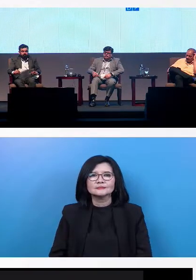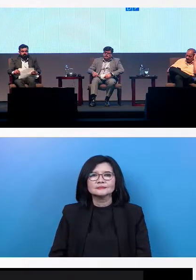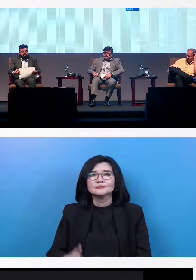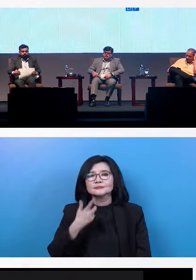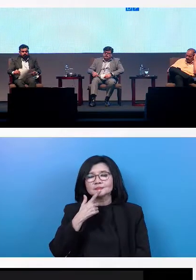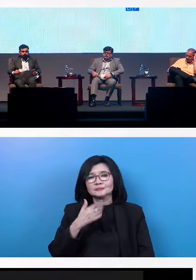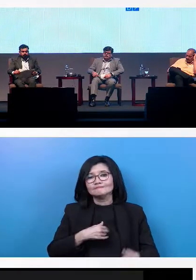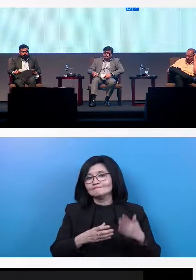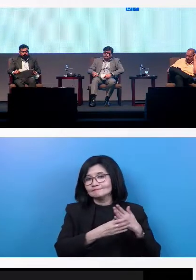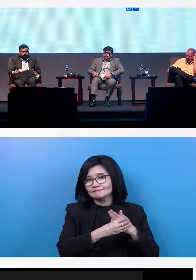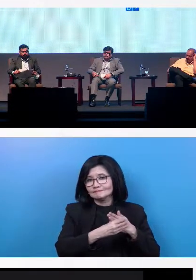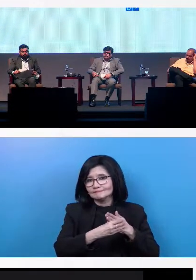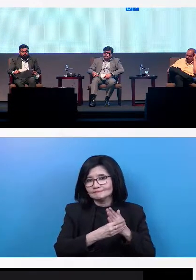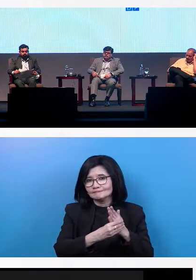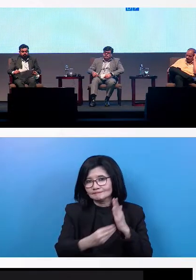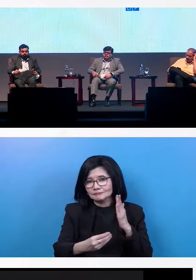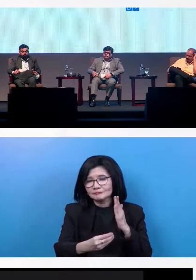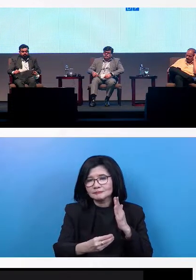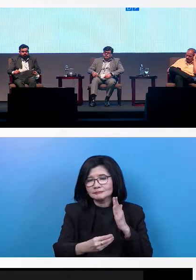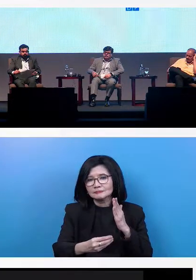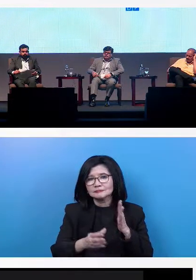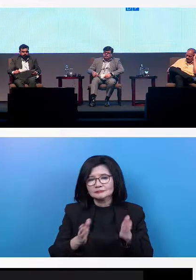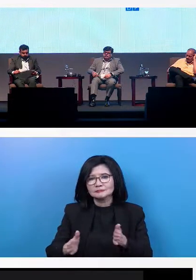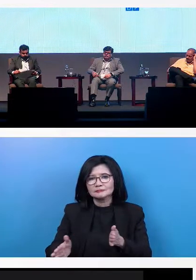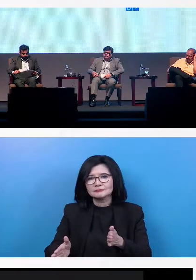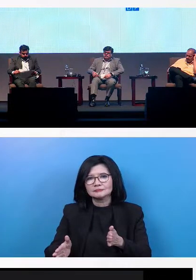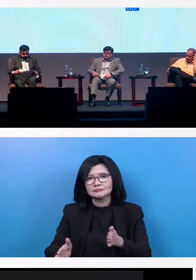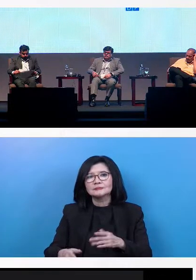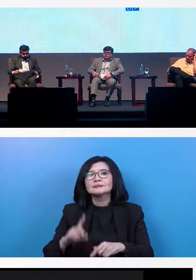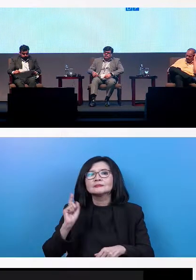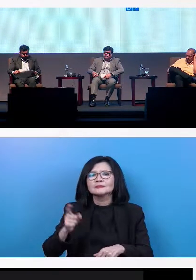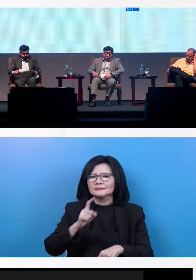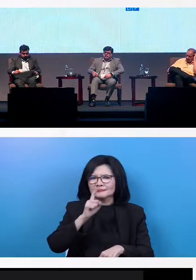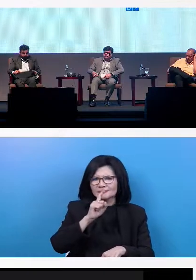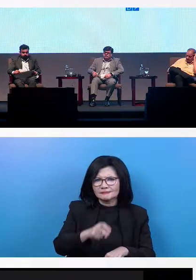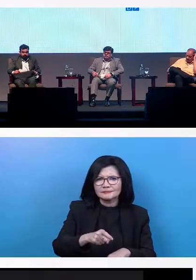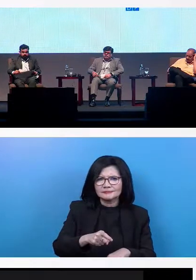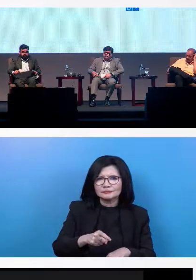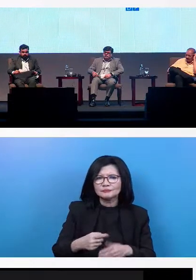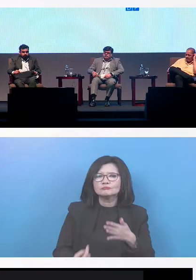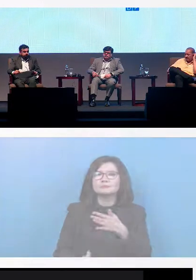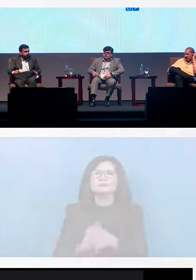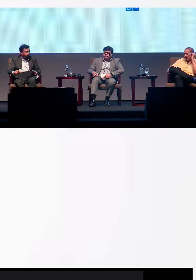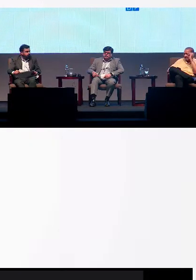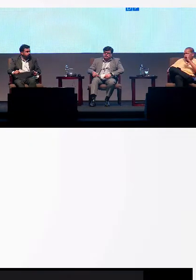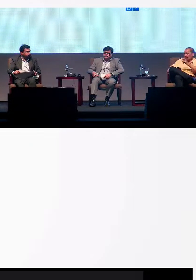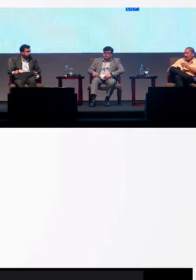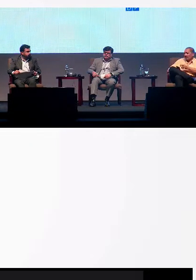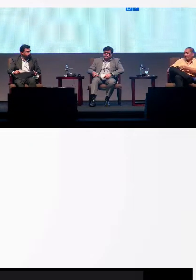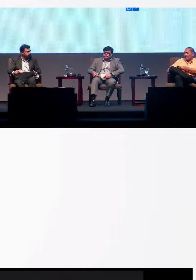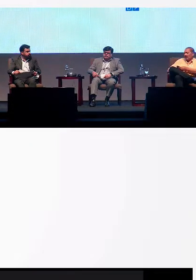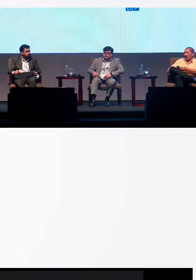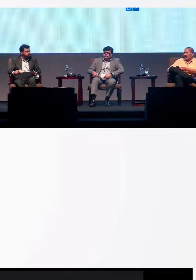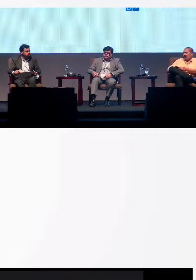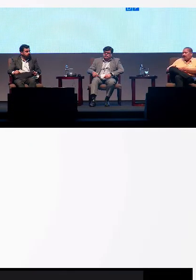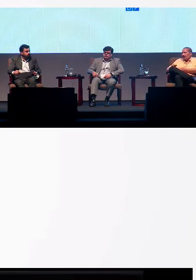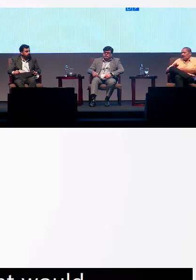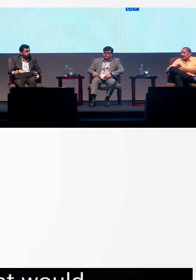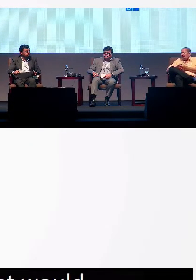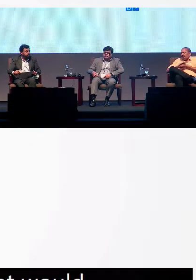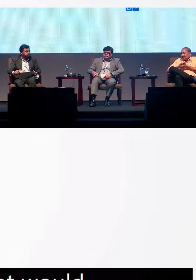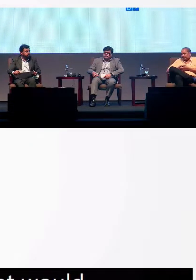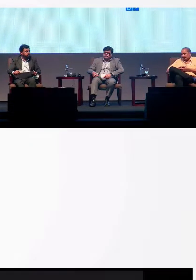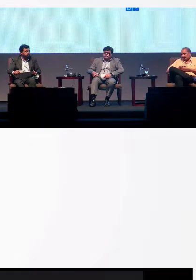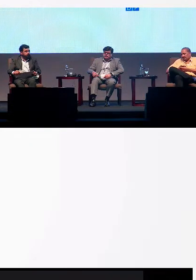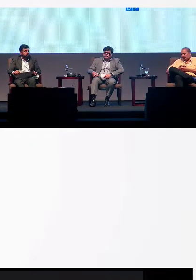that subcomponent is disrupted, causes the greatest overall harm, that does one of two things. It either causes